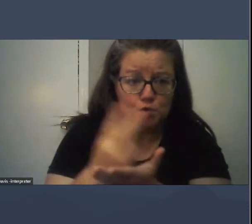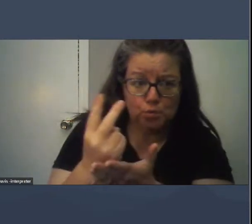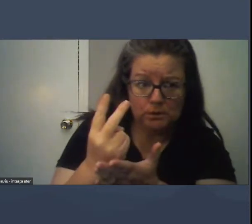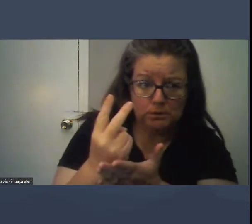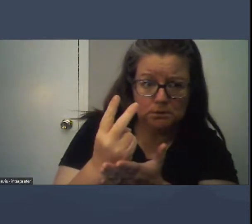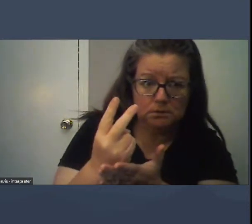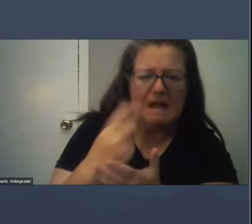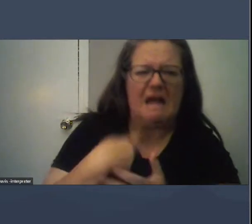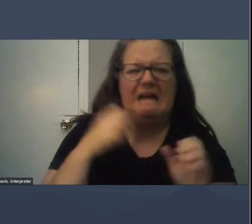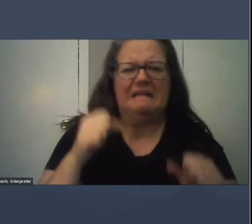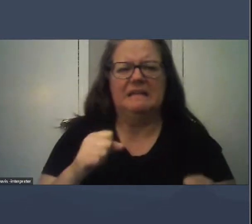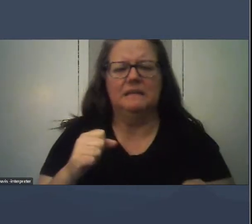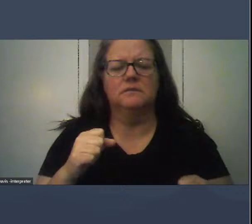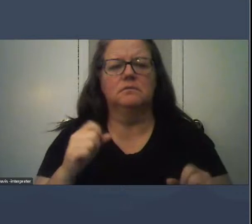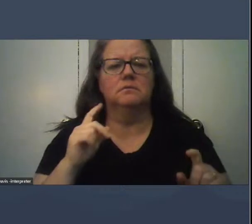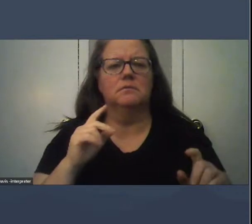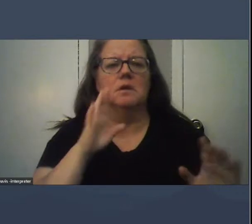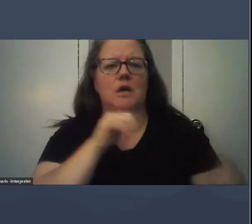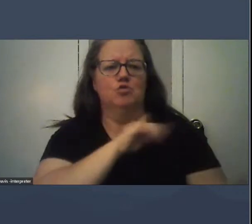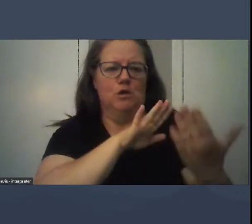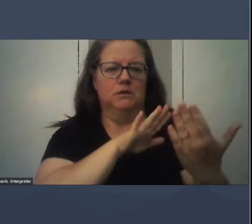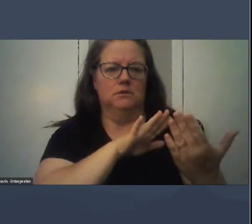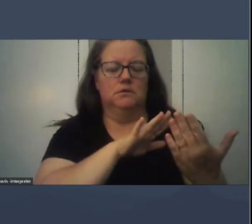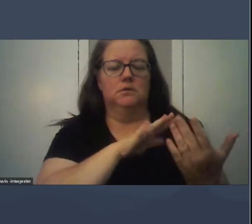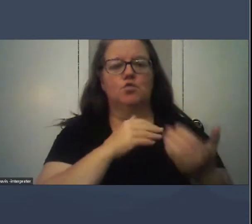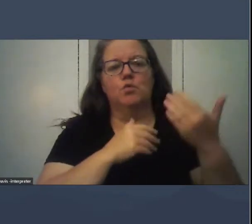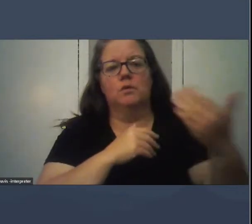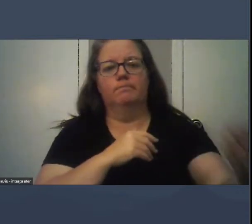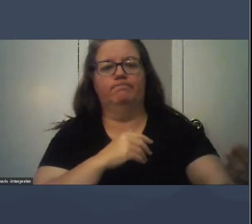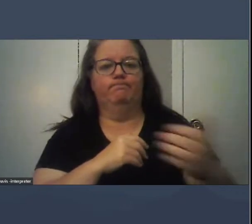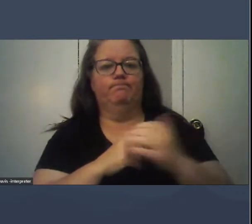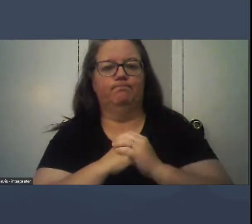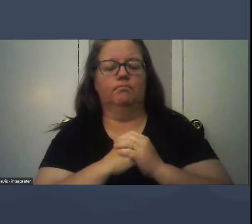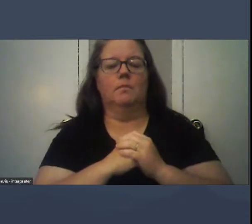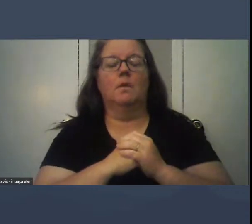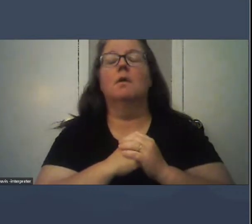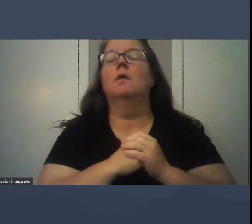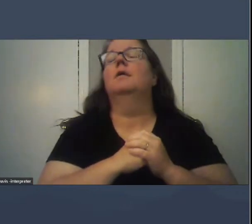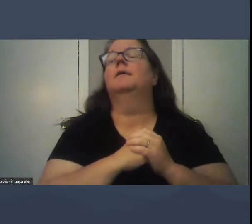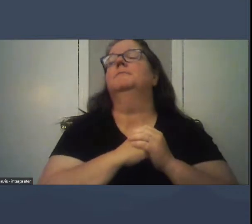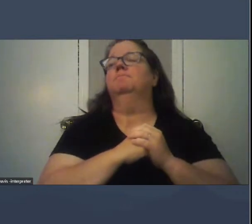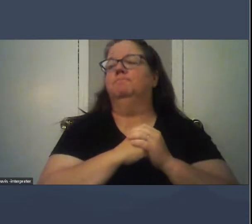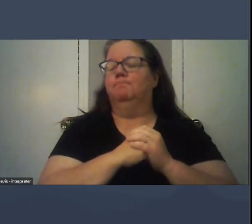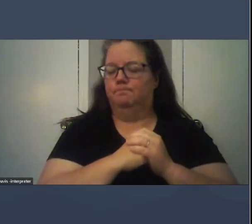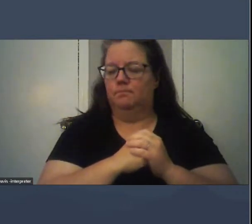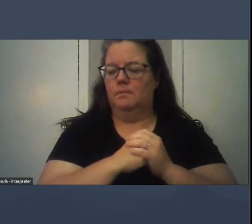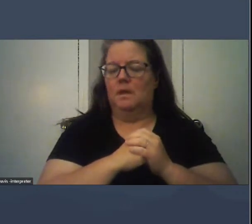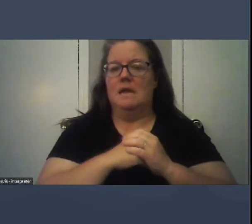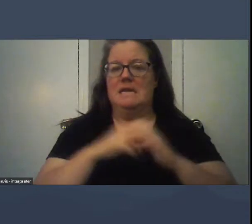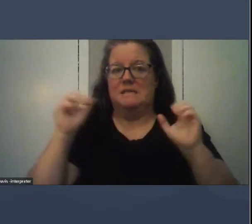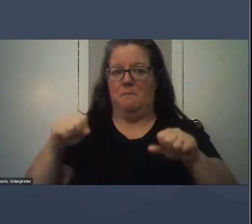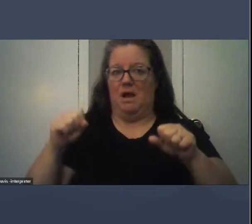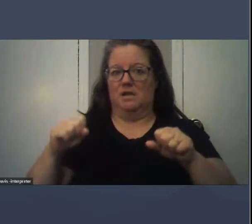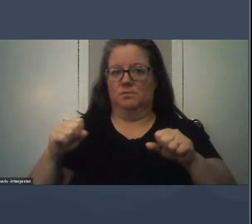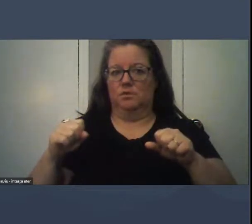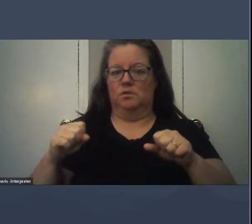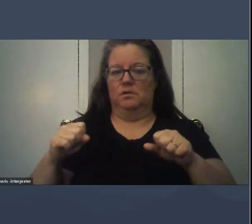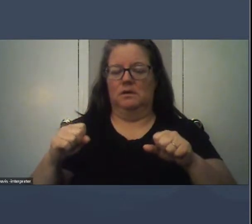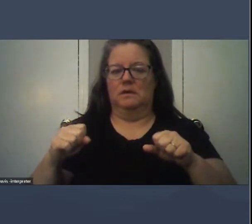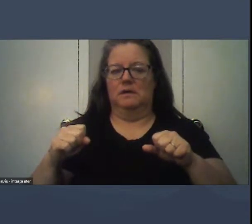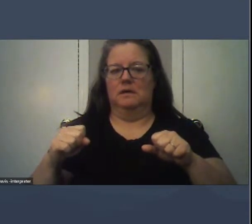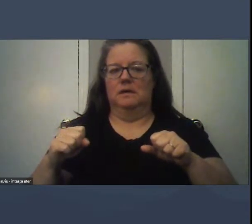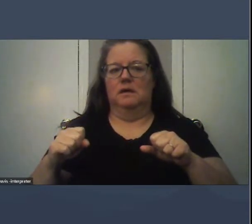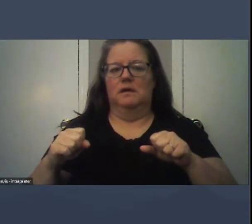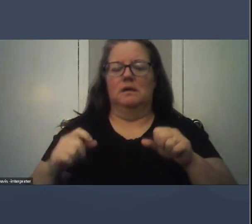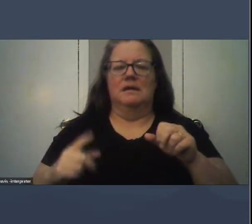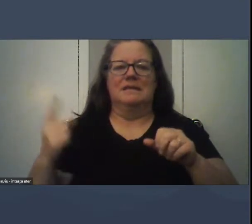I think I can speak to that. Yeah. Please, Councilman, you recognize. There is potentially a compromise of them doing something else at